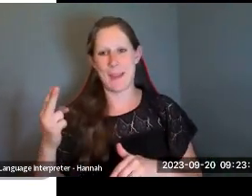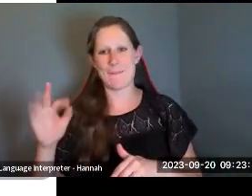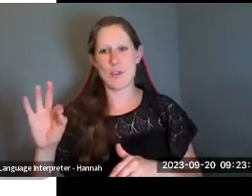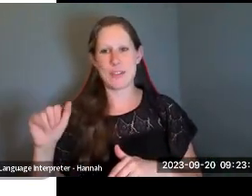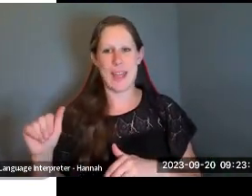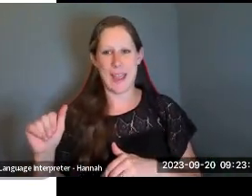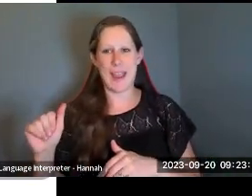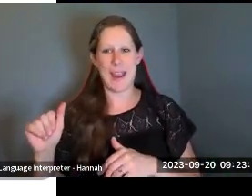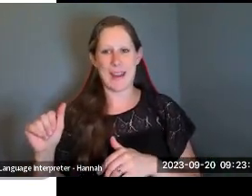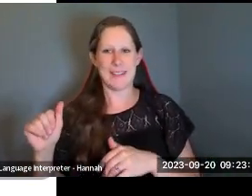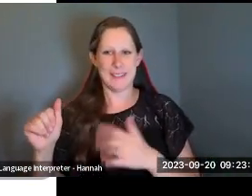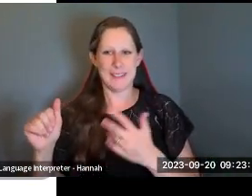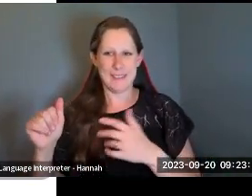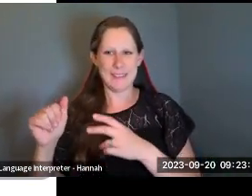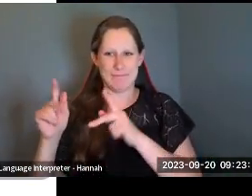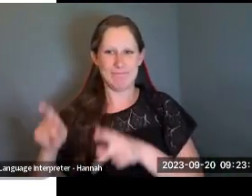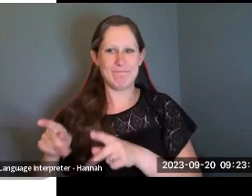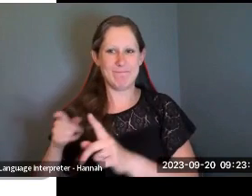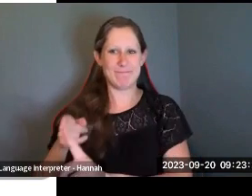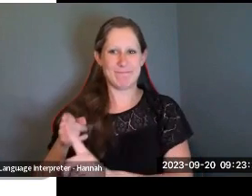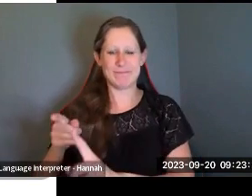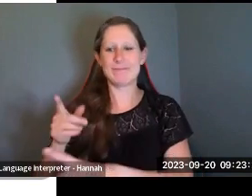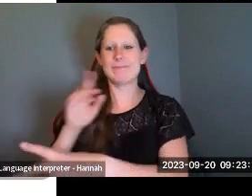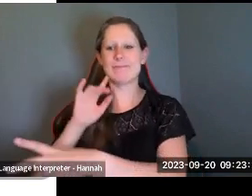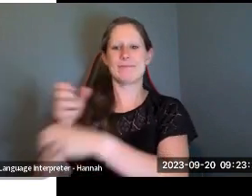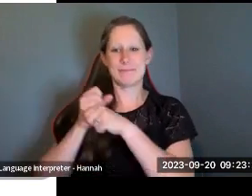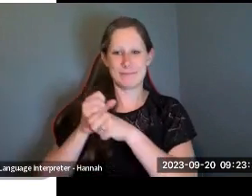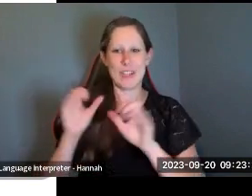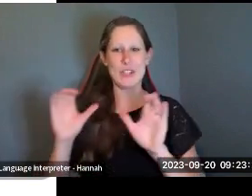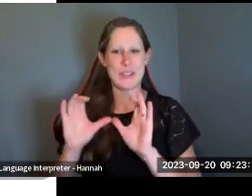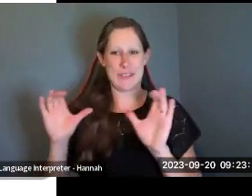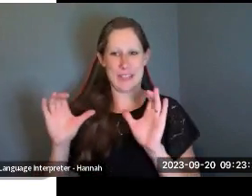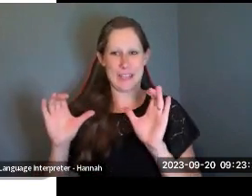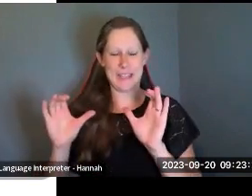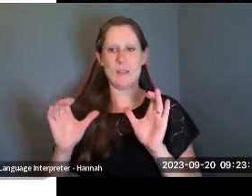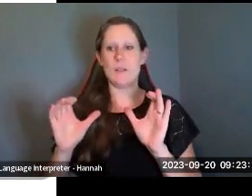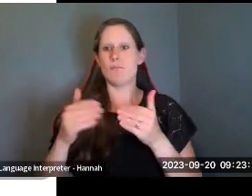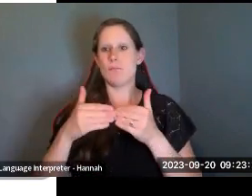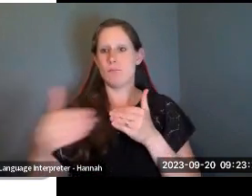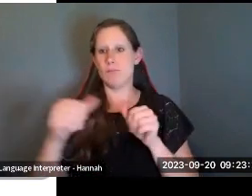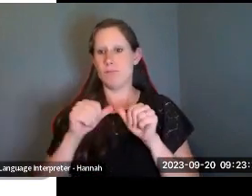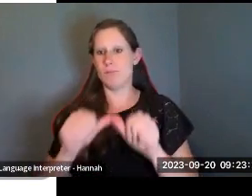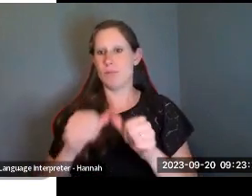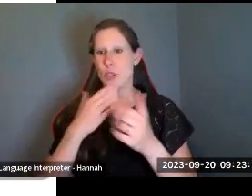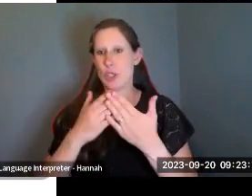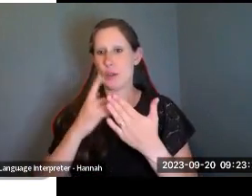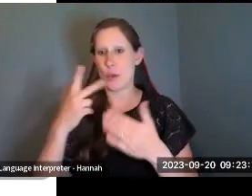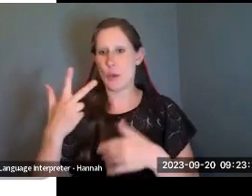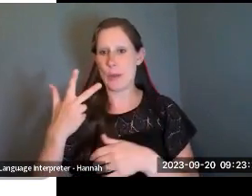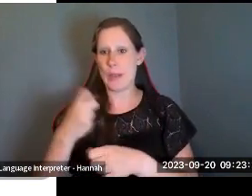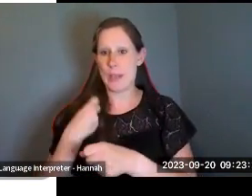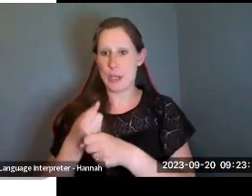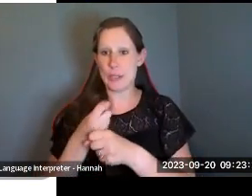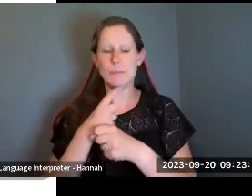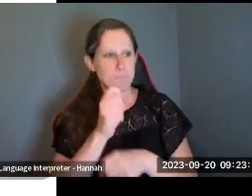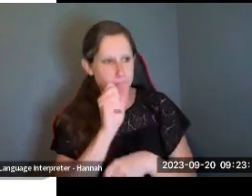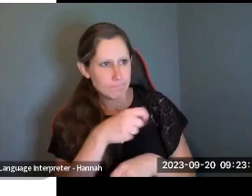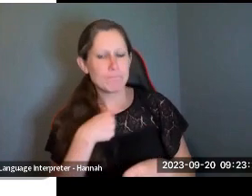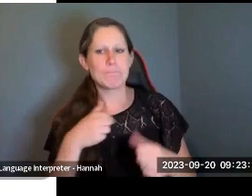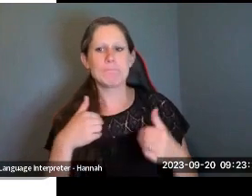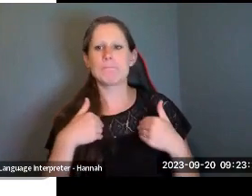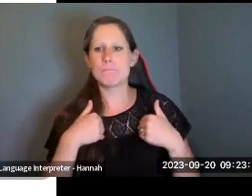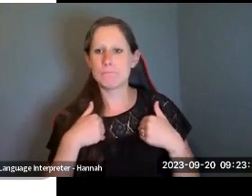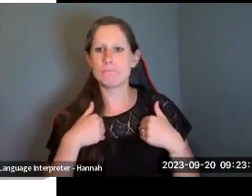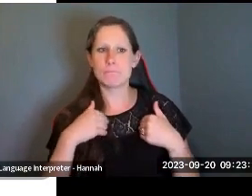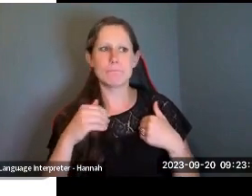certificate that's good for 3 years saying, yes, I'm a mental health first aider. And it's nice to be able to